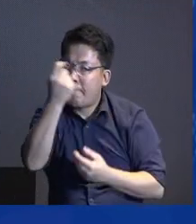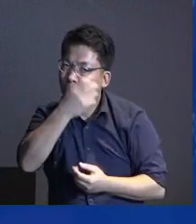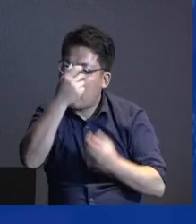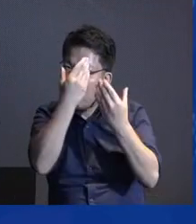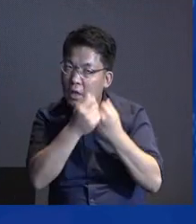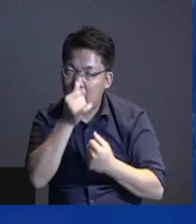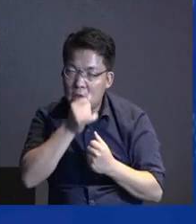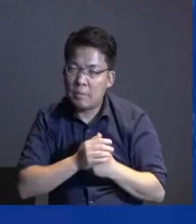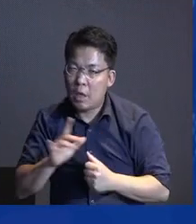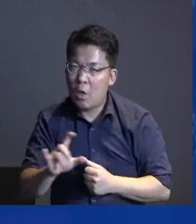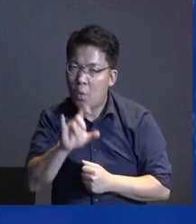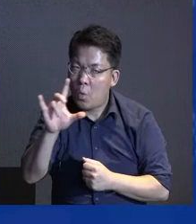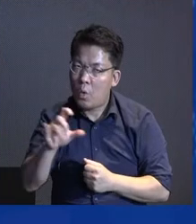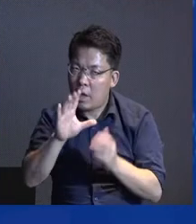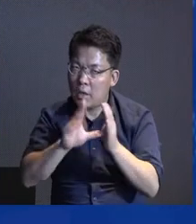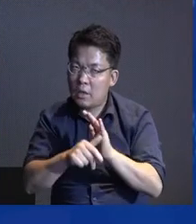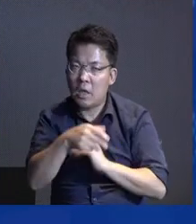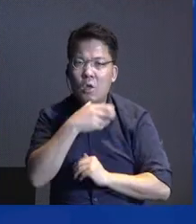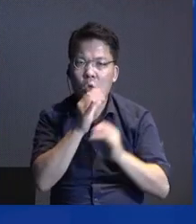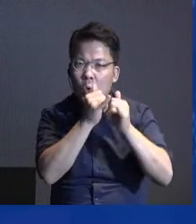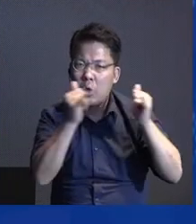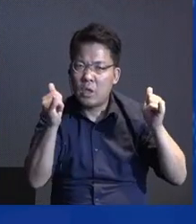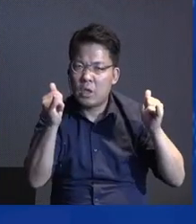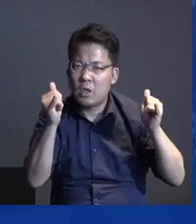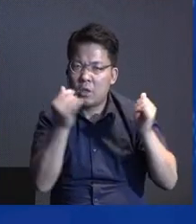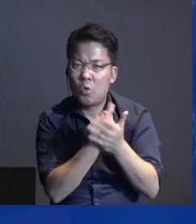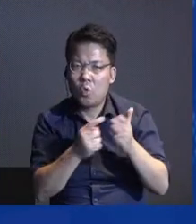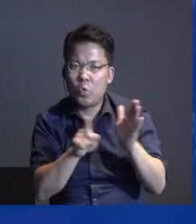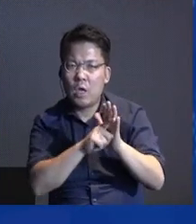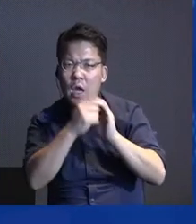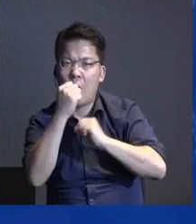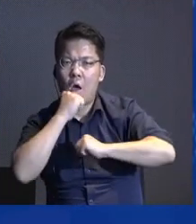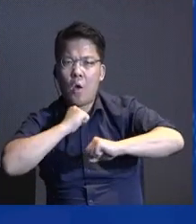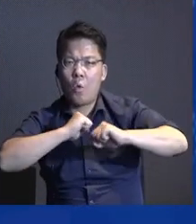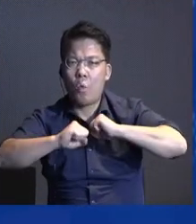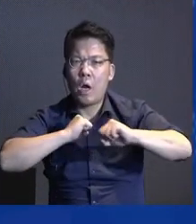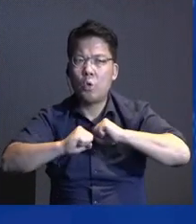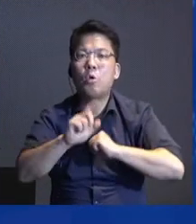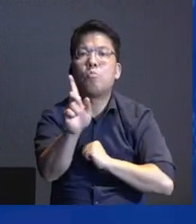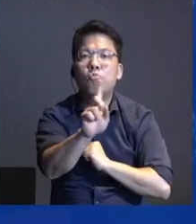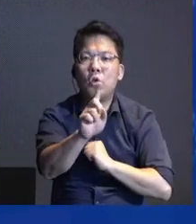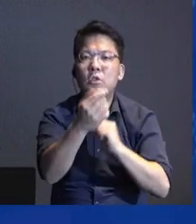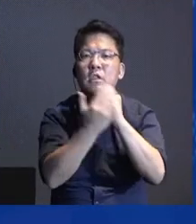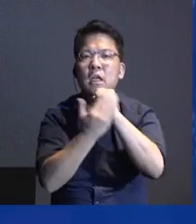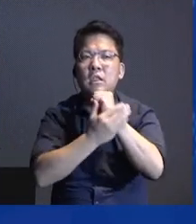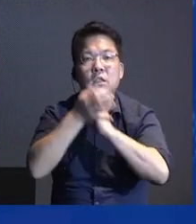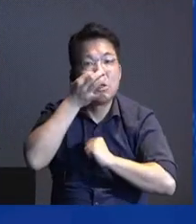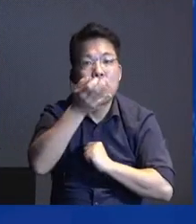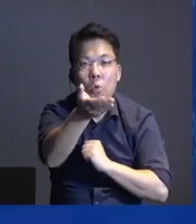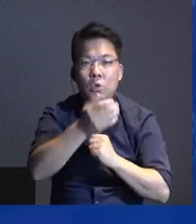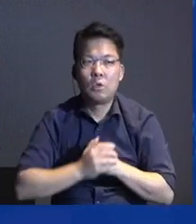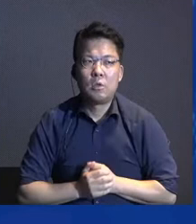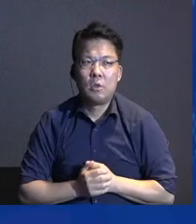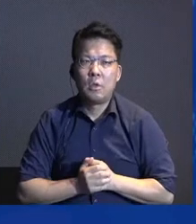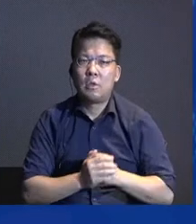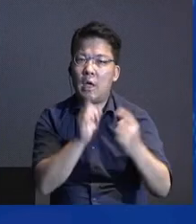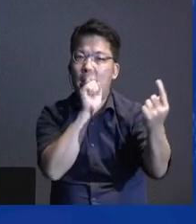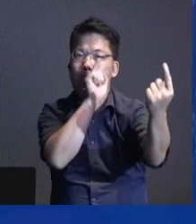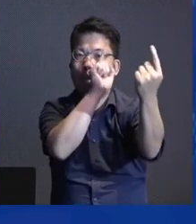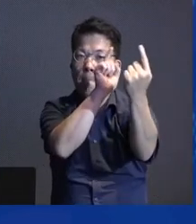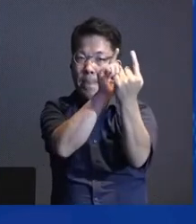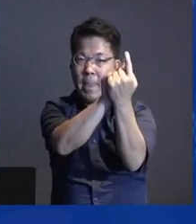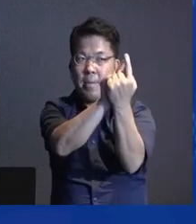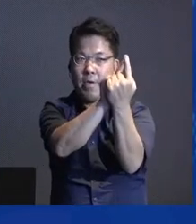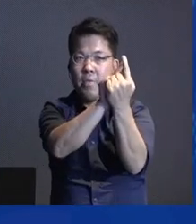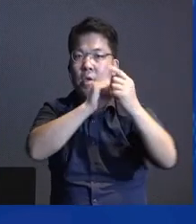pandemic. Although it has been a difficult time to have the face-to-face events, Residents Association No.